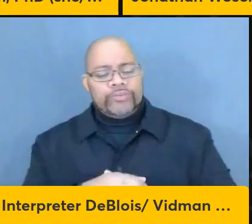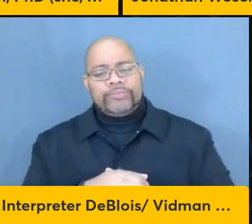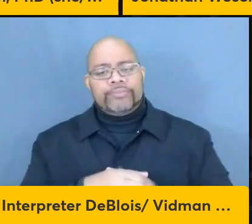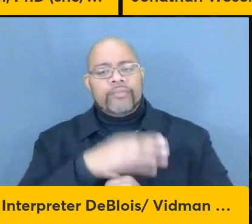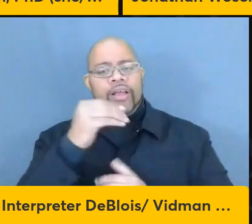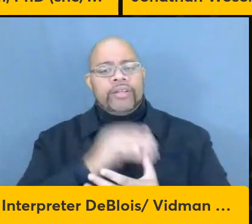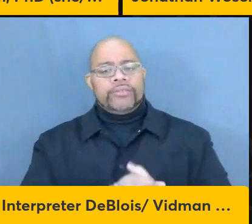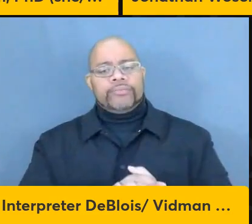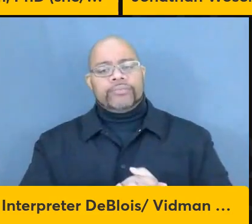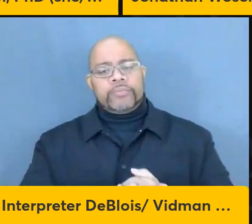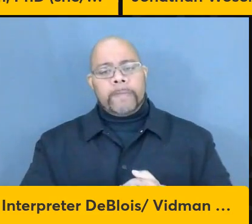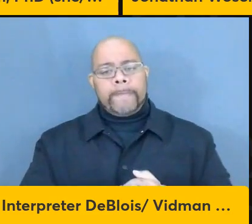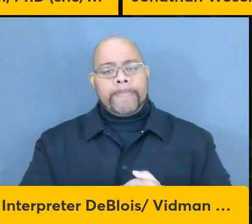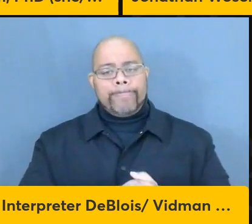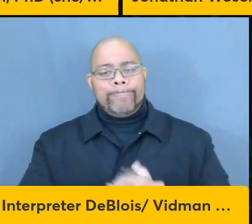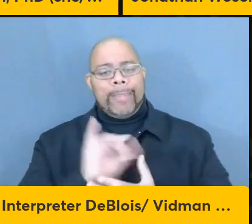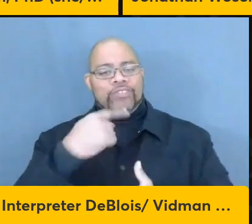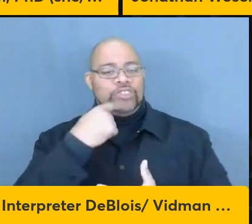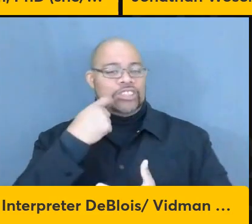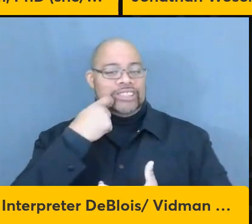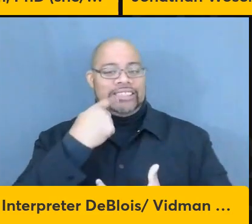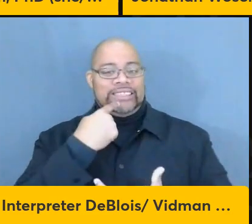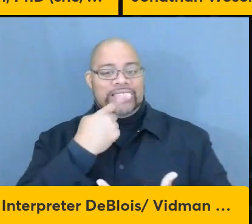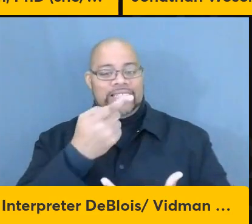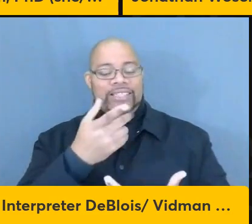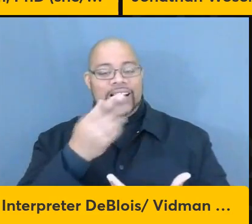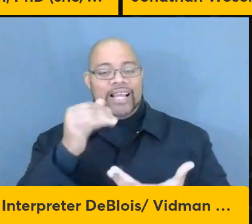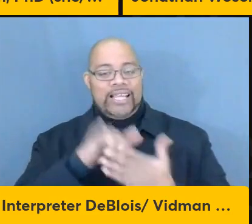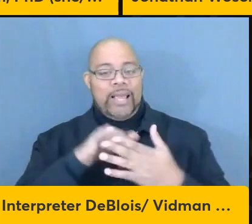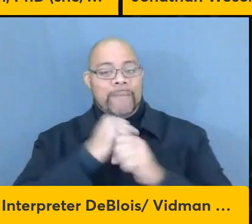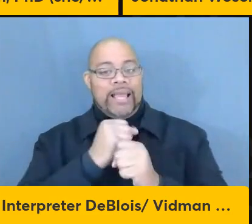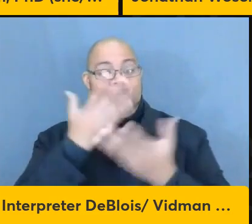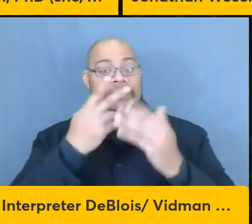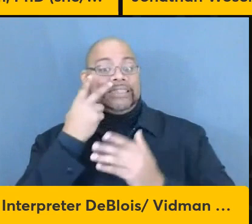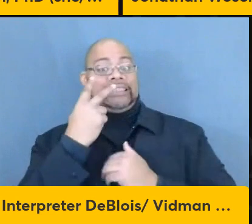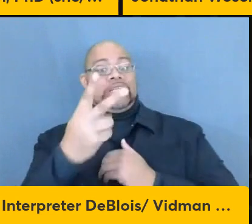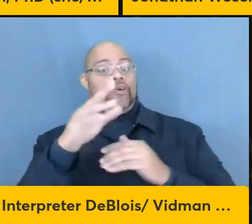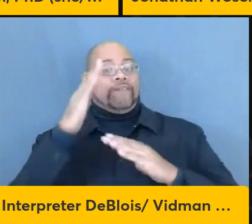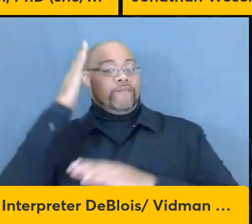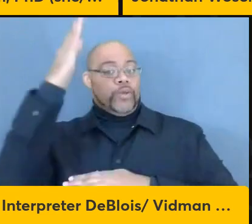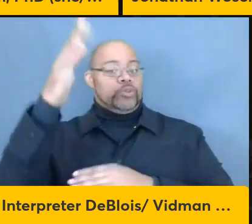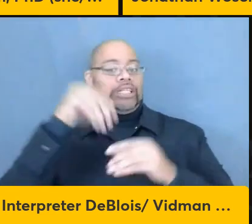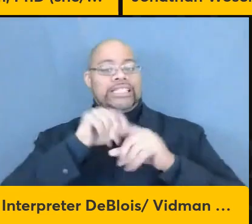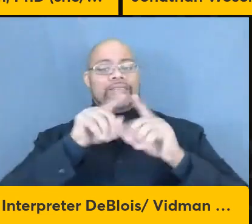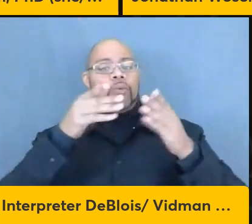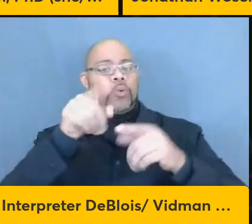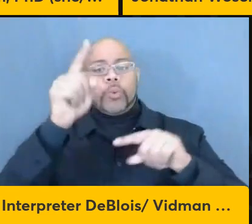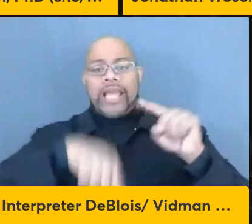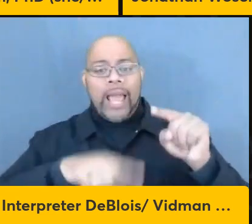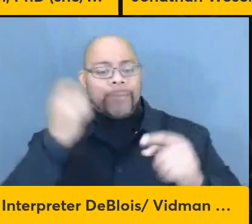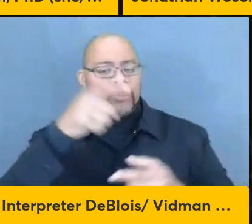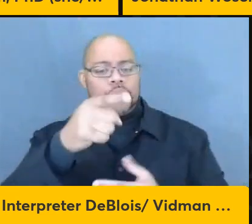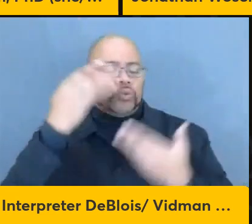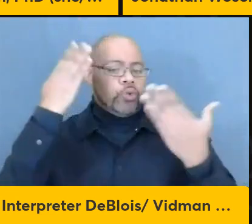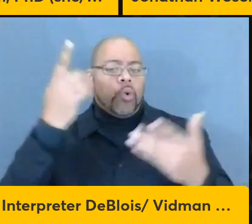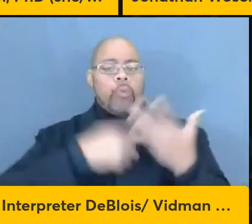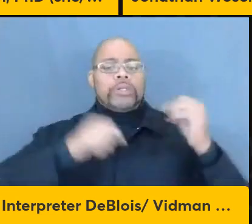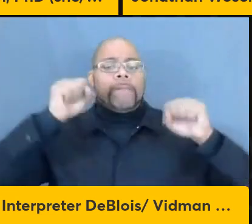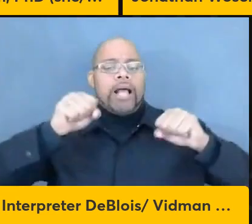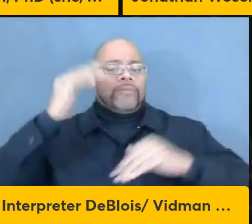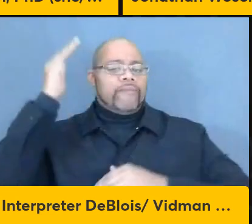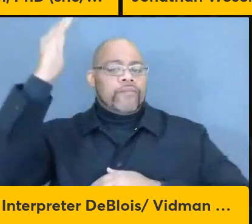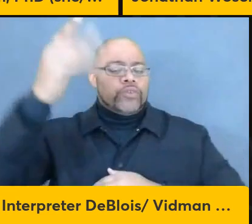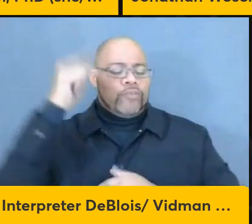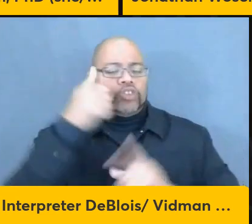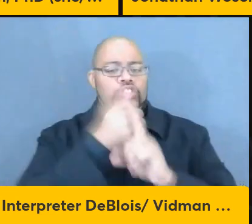and yeah, like you just said, and sort of they can maybe even see your future in ways that you can't because you don't necessarily know what's possible